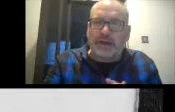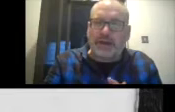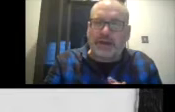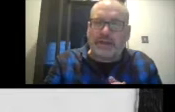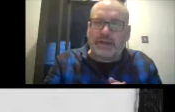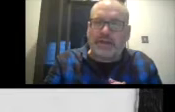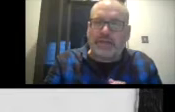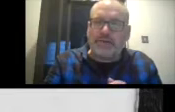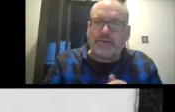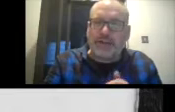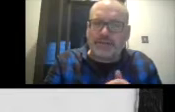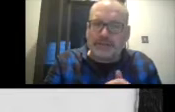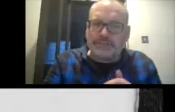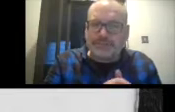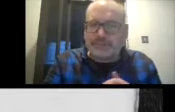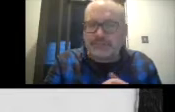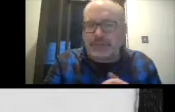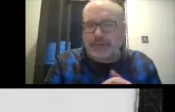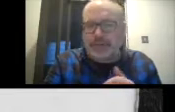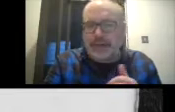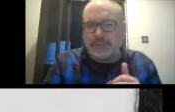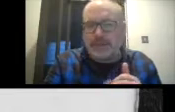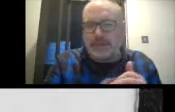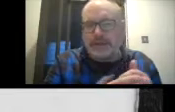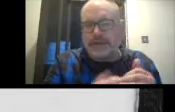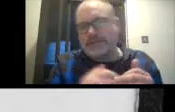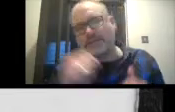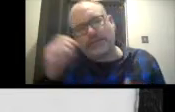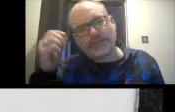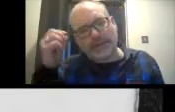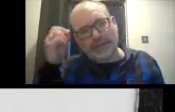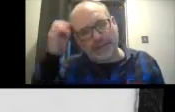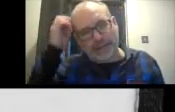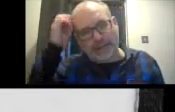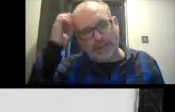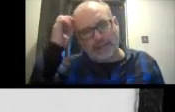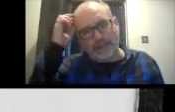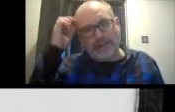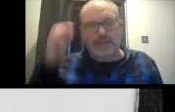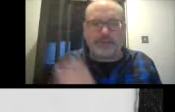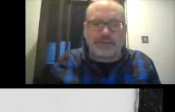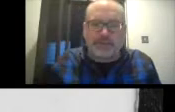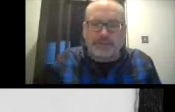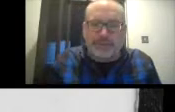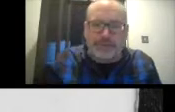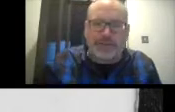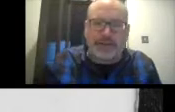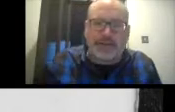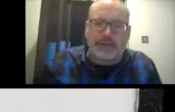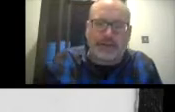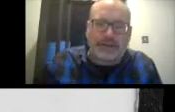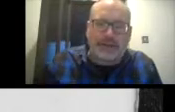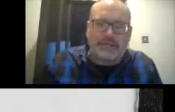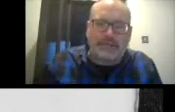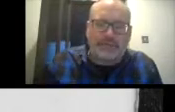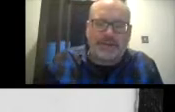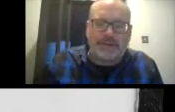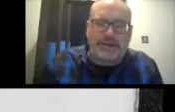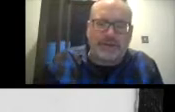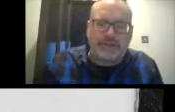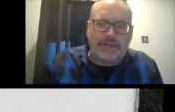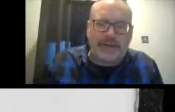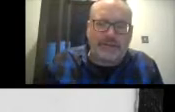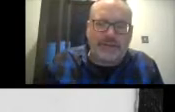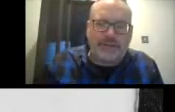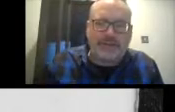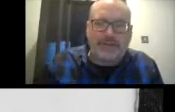serving in the British Navy. In 1903, the HMS Jupiter and the